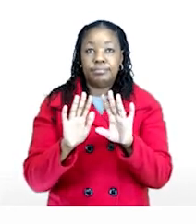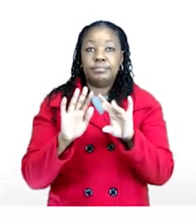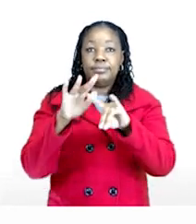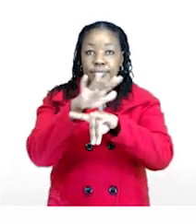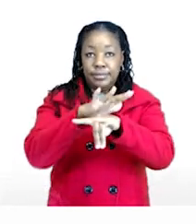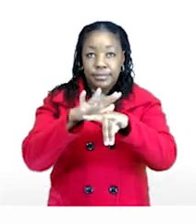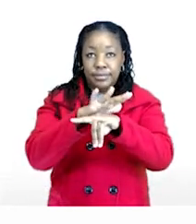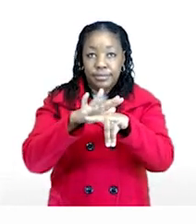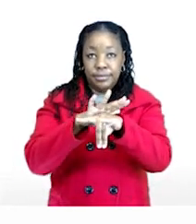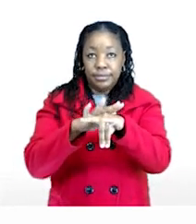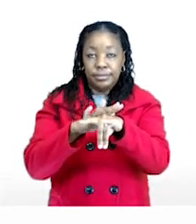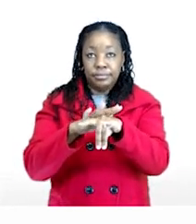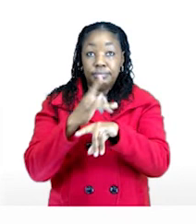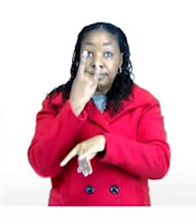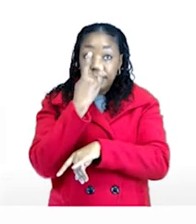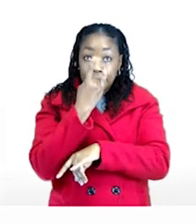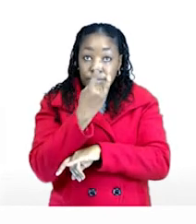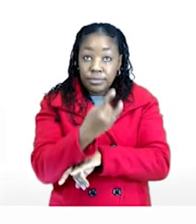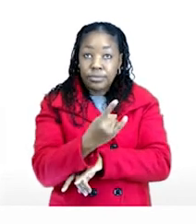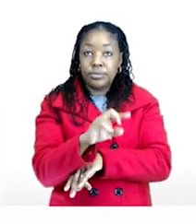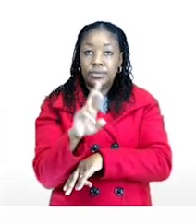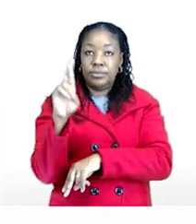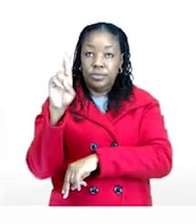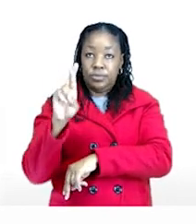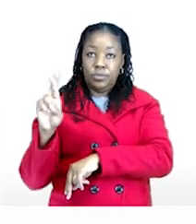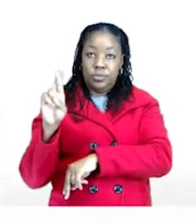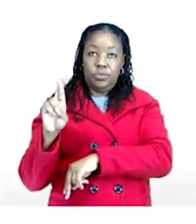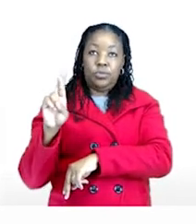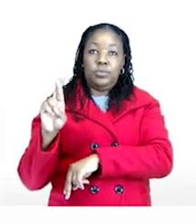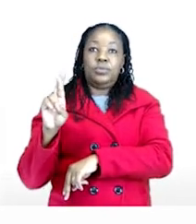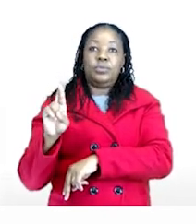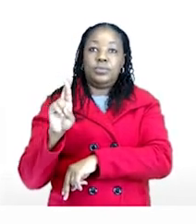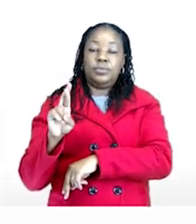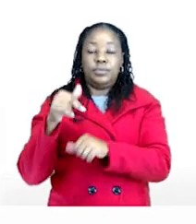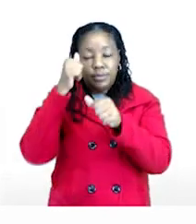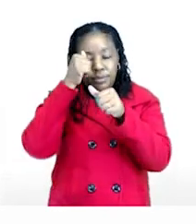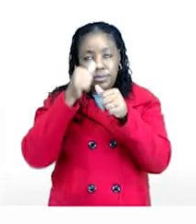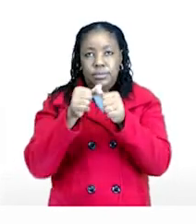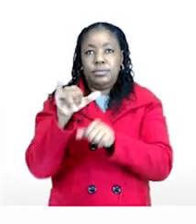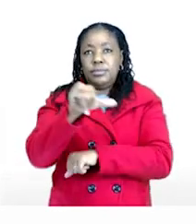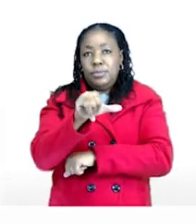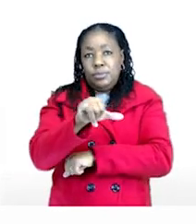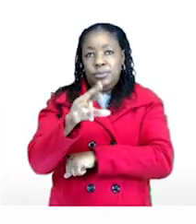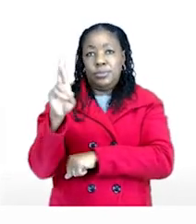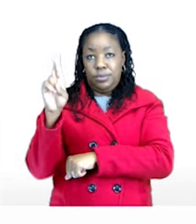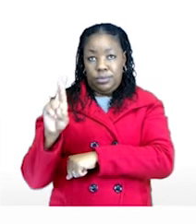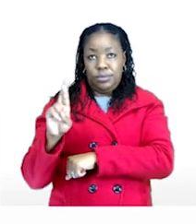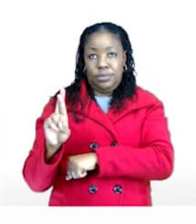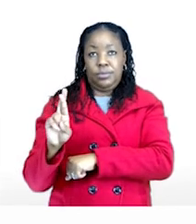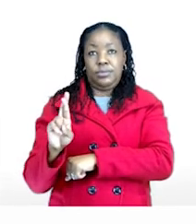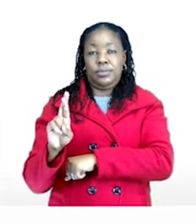to the right. Remember which one is your right hand side. We have